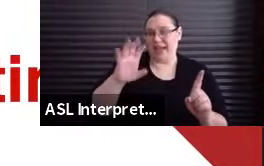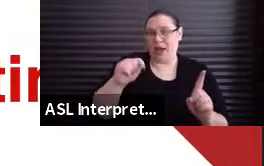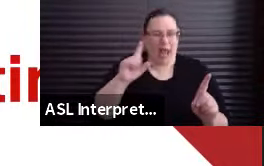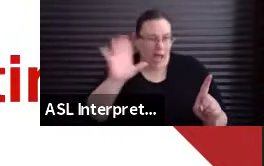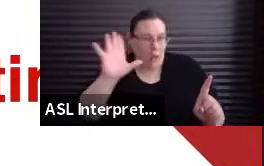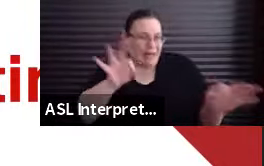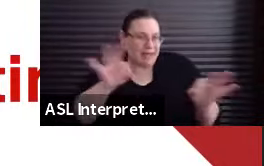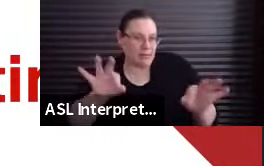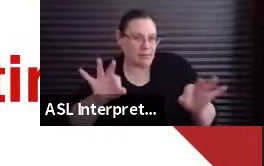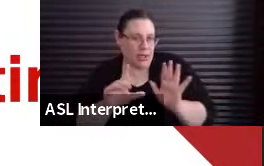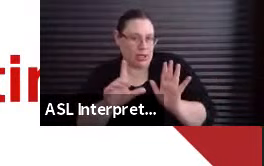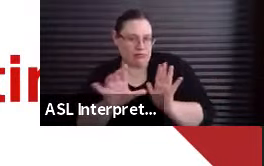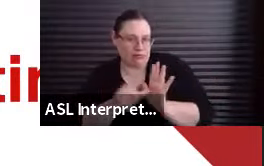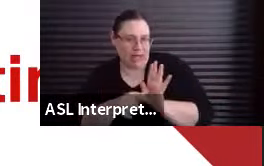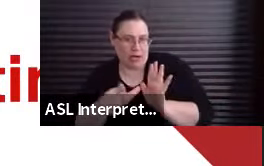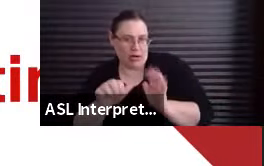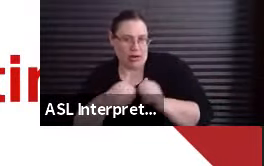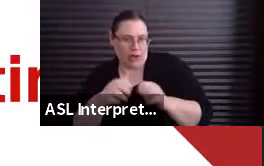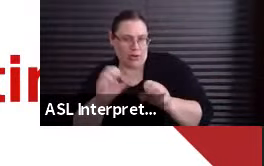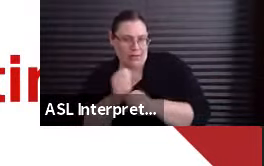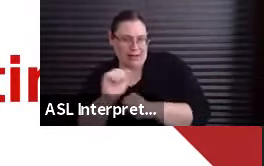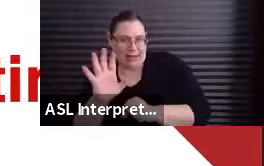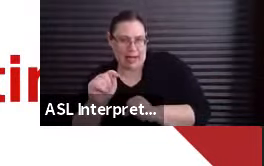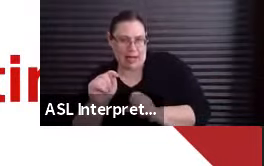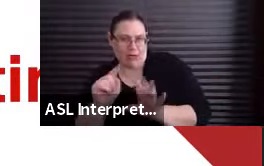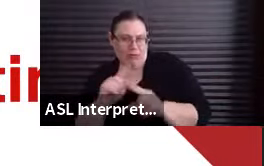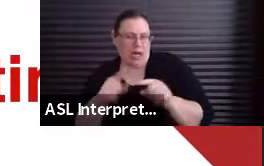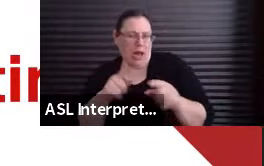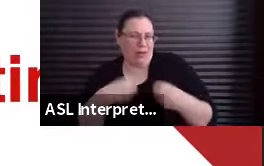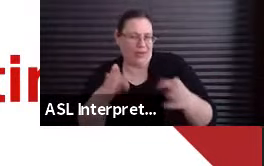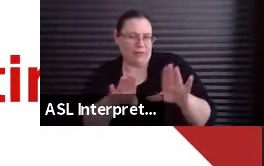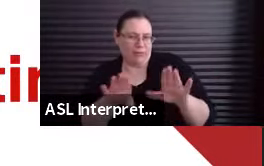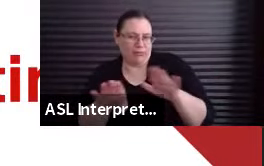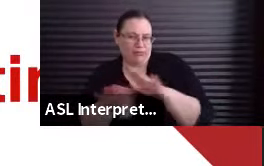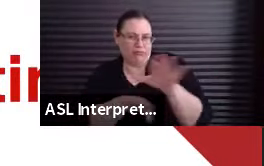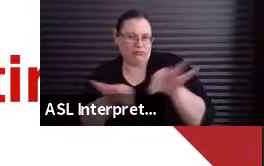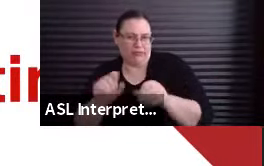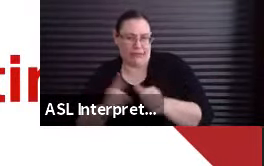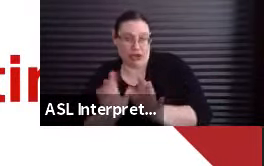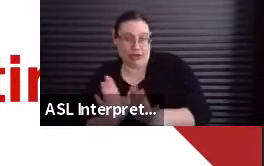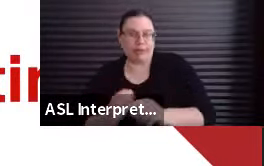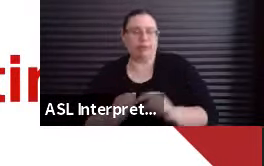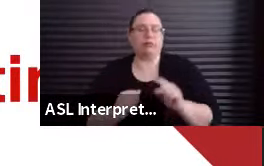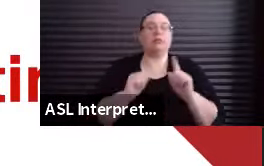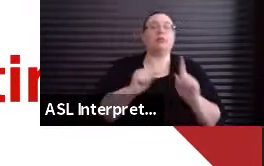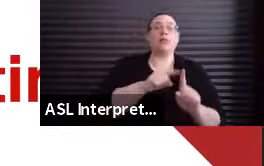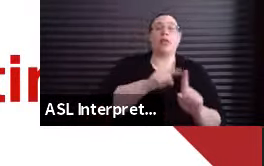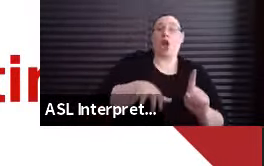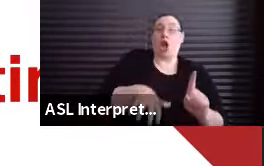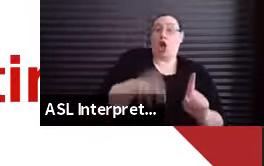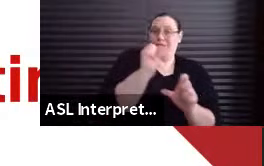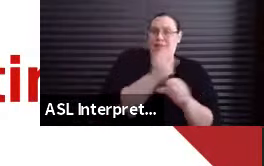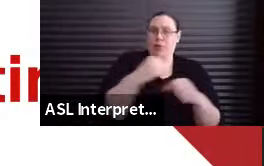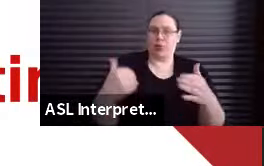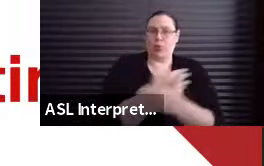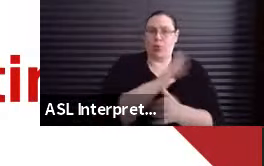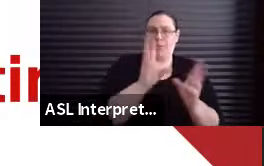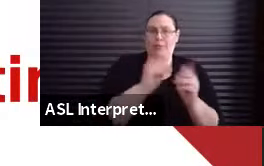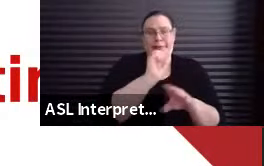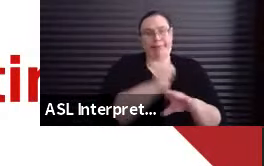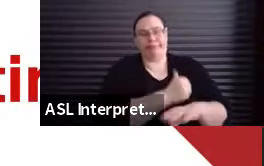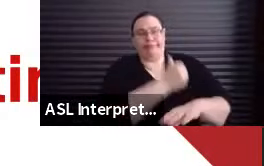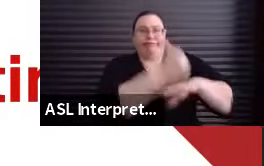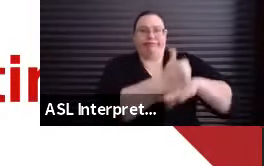in a second. But again, I just want to make sure you understand how this all works. The host creates a new meeting via the